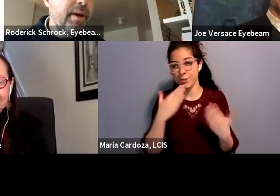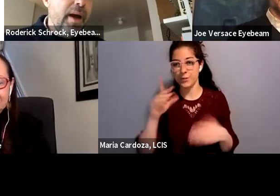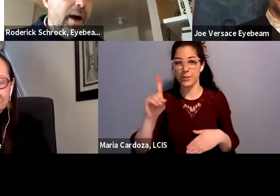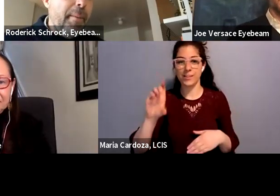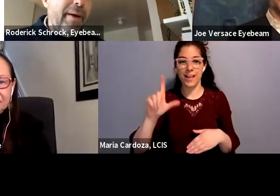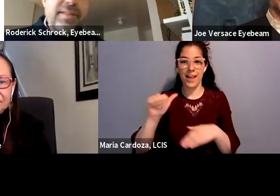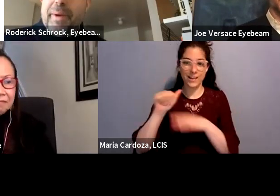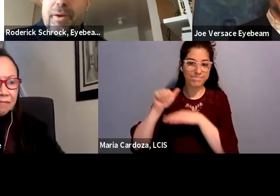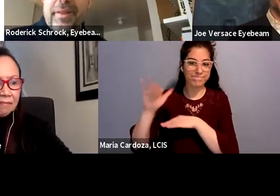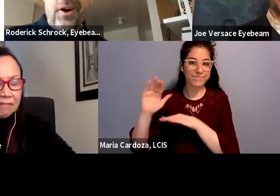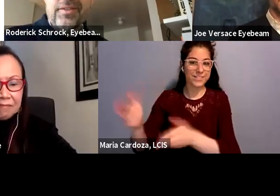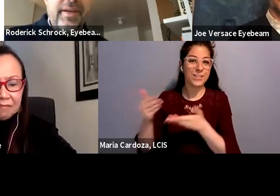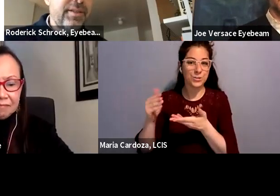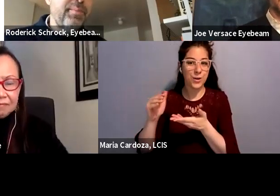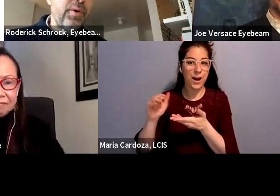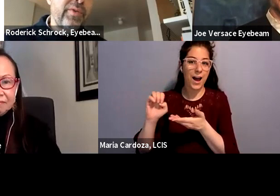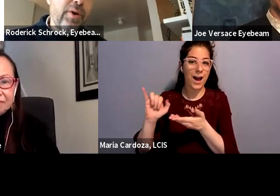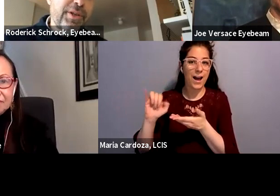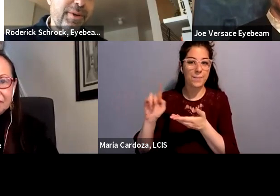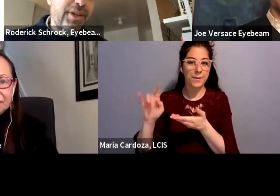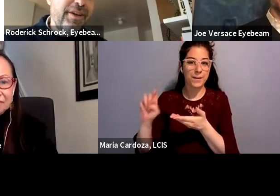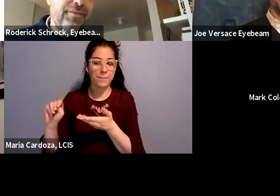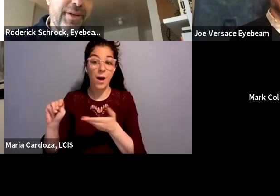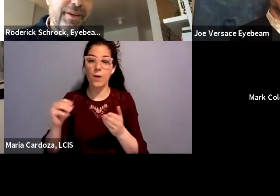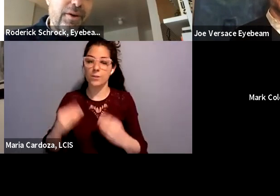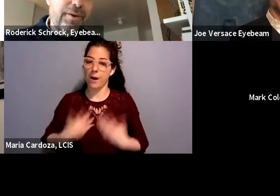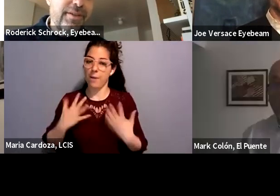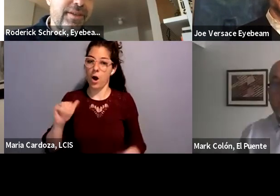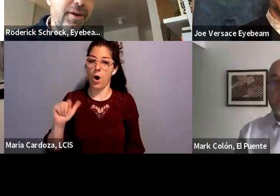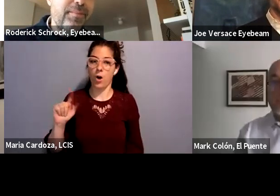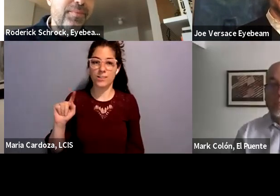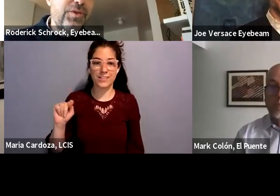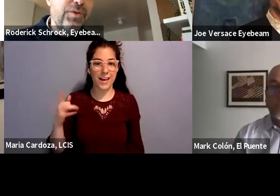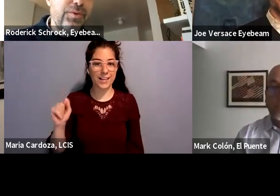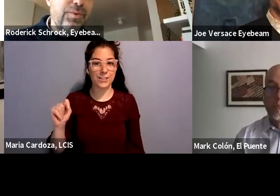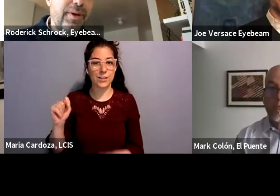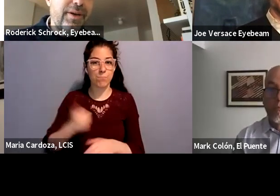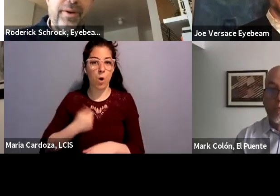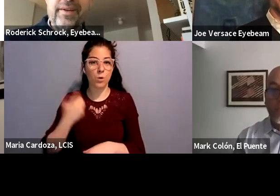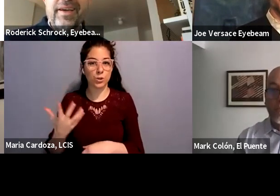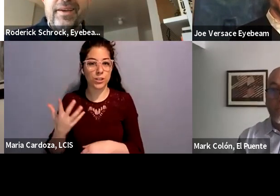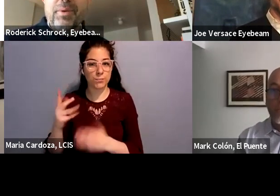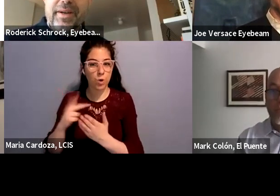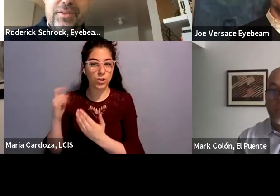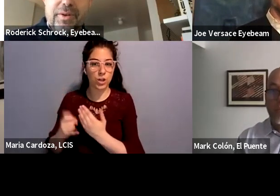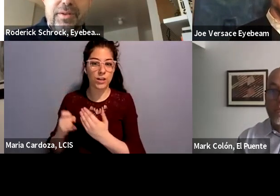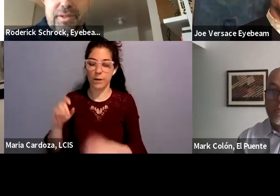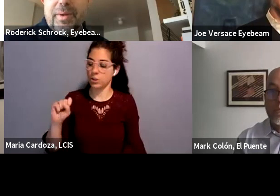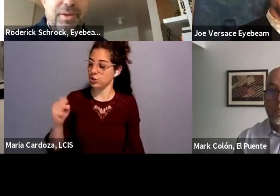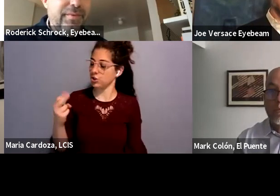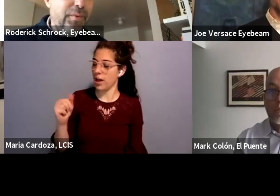to Eyebeam. I was inspired by the Alt Texas Poetry Project by Shannon Finnegan, an artist, to create a